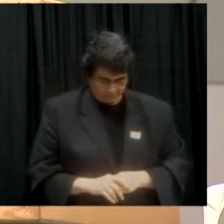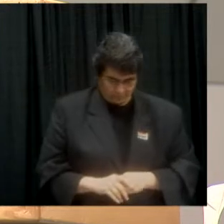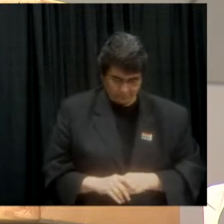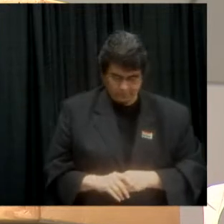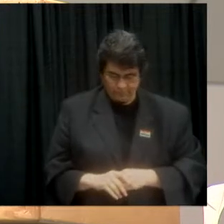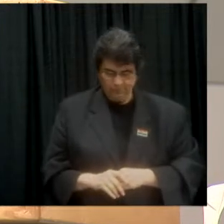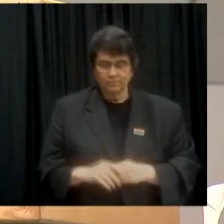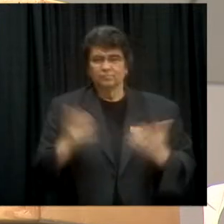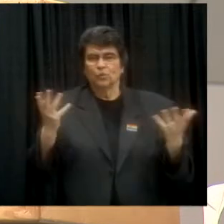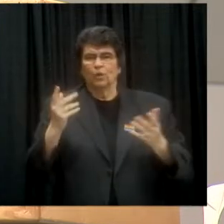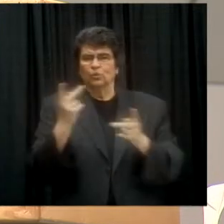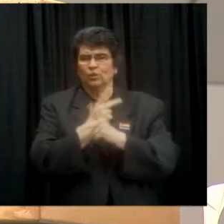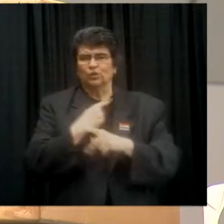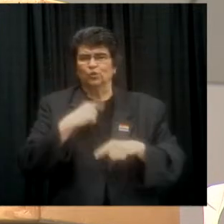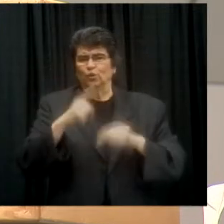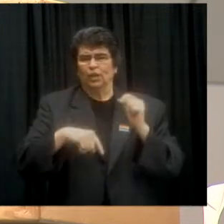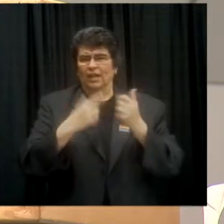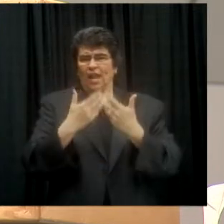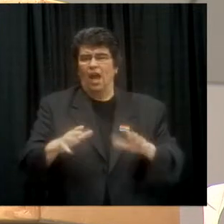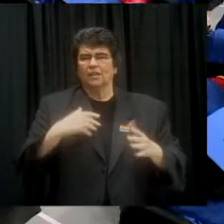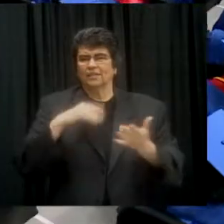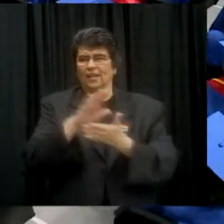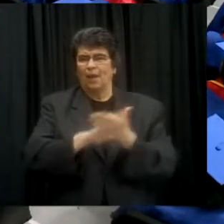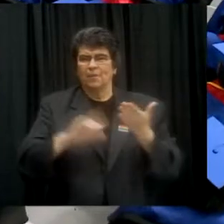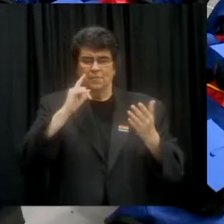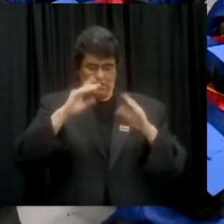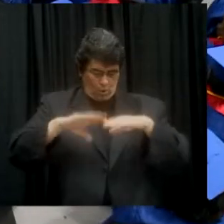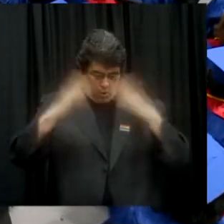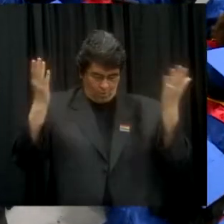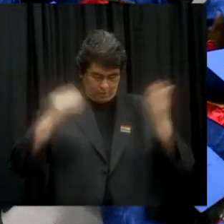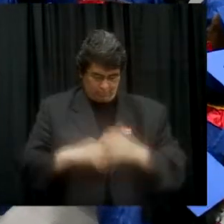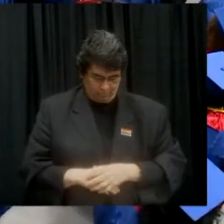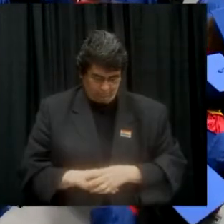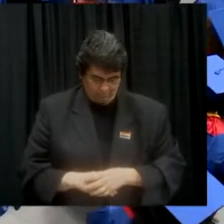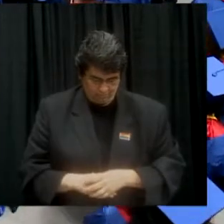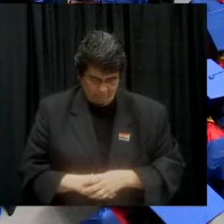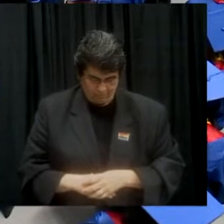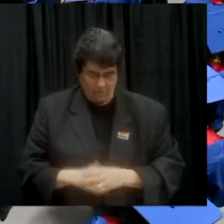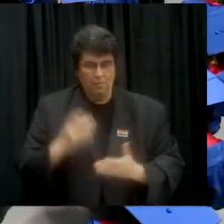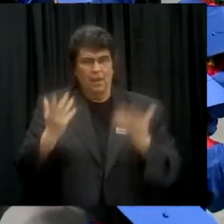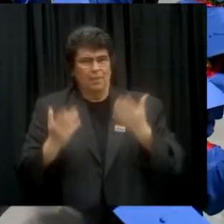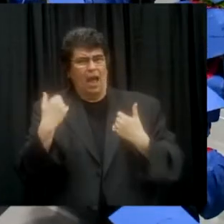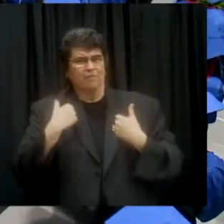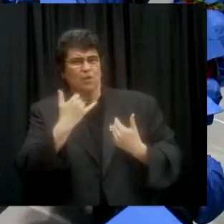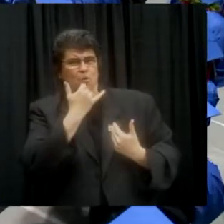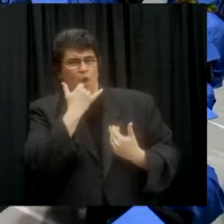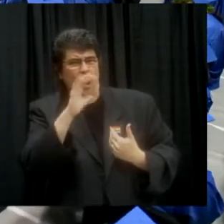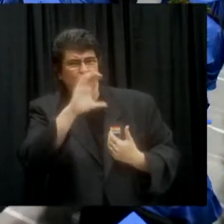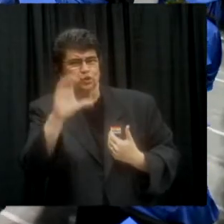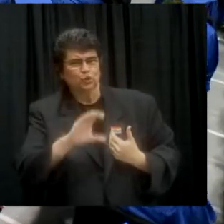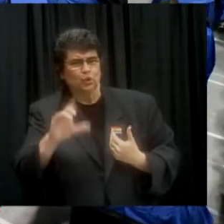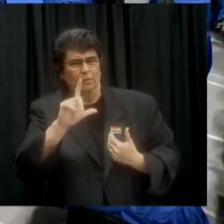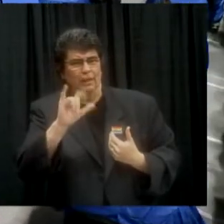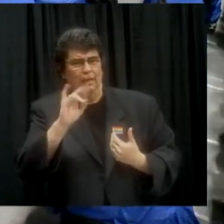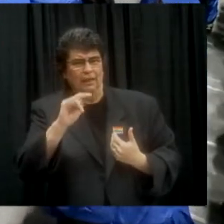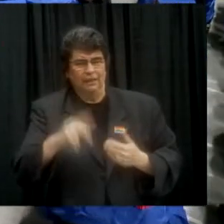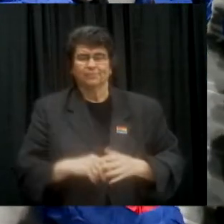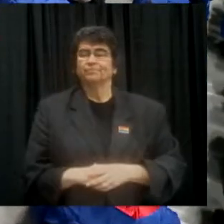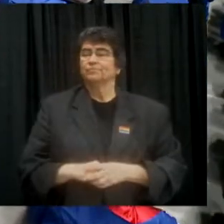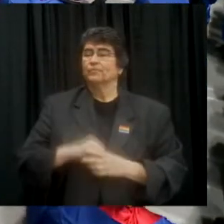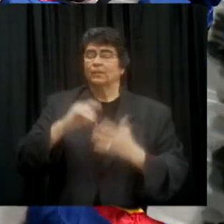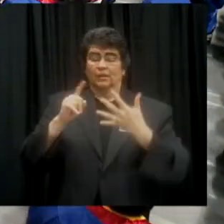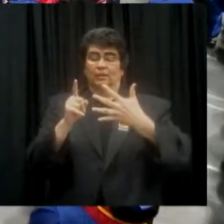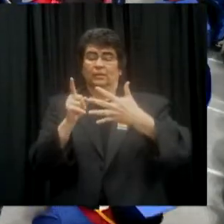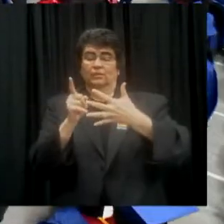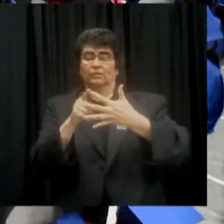What's worse was you couldn't even get lost on campus because it was COVID, unless you had the wrong Zoom link. Imagine. Junior year was